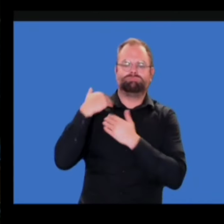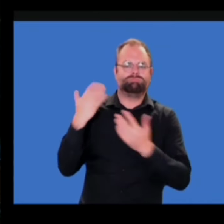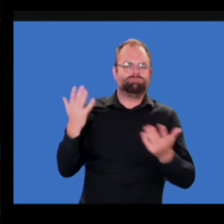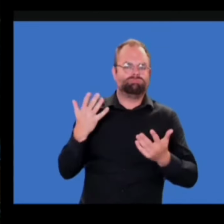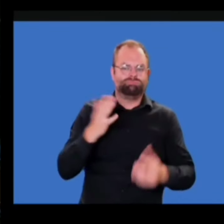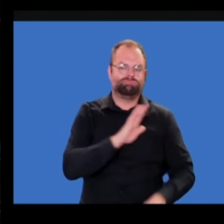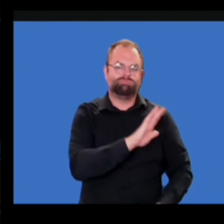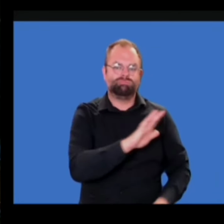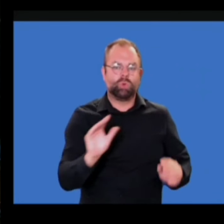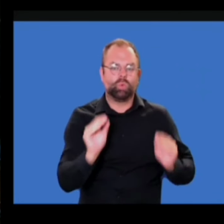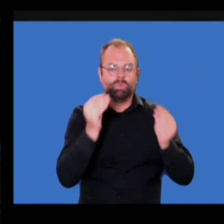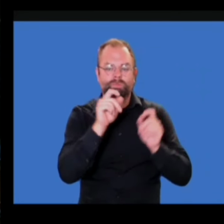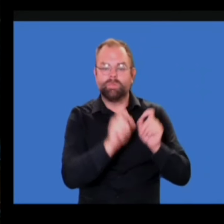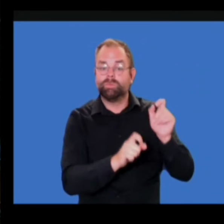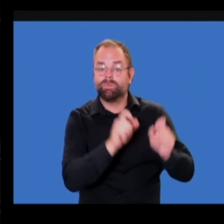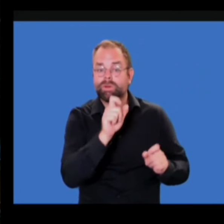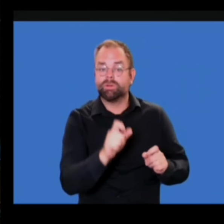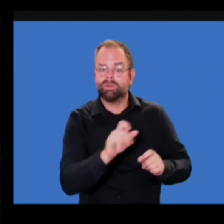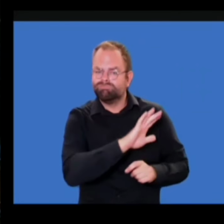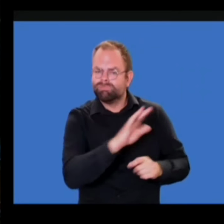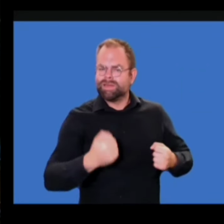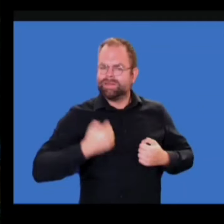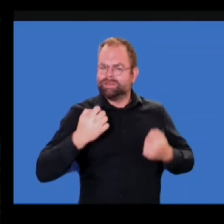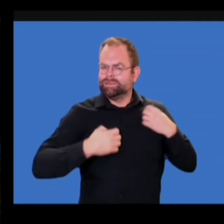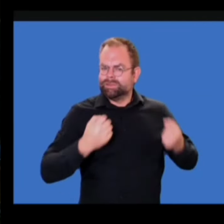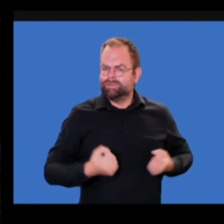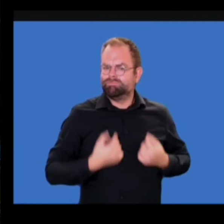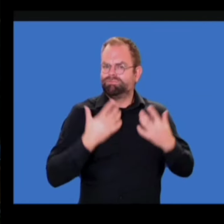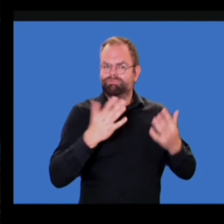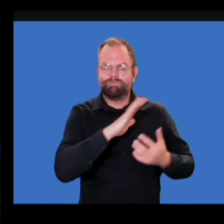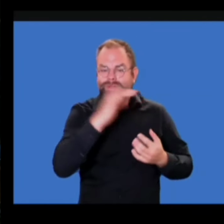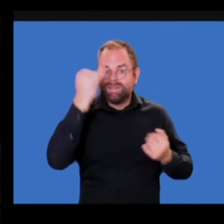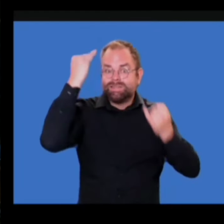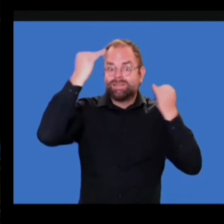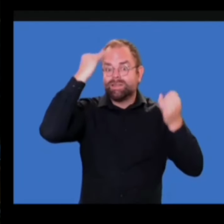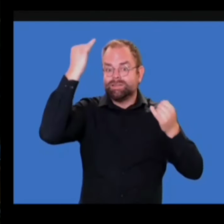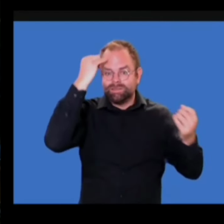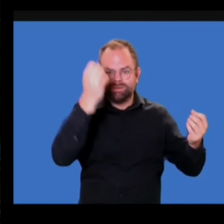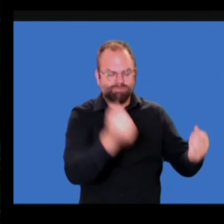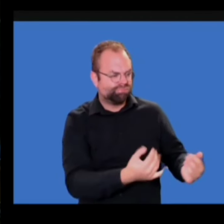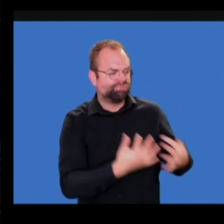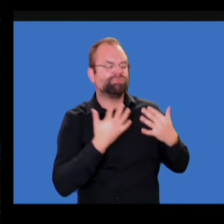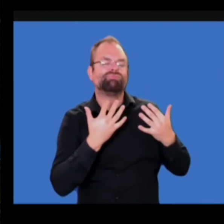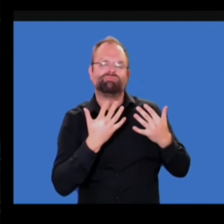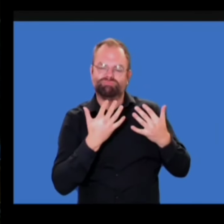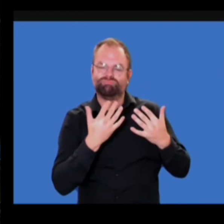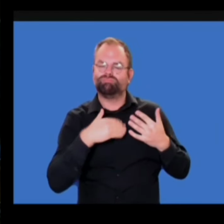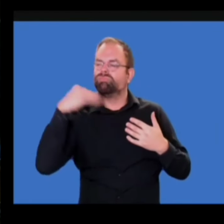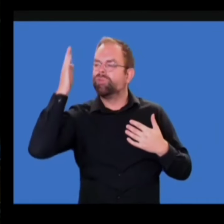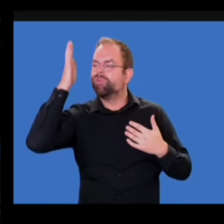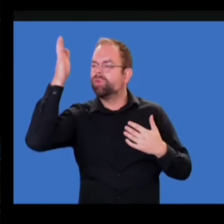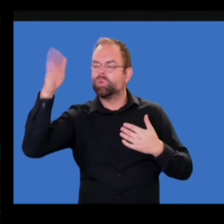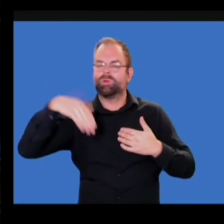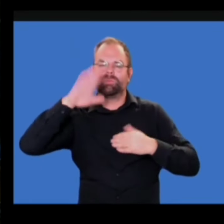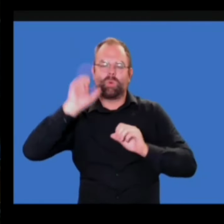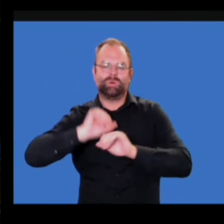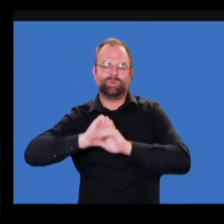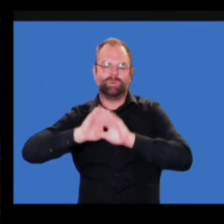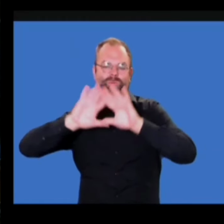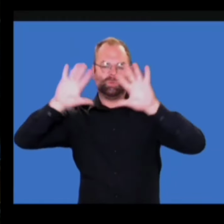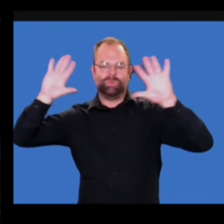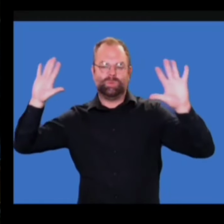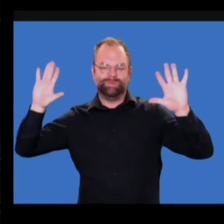our desired future. We must remain committed to investing in youth and ensuring their